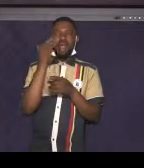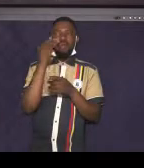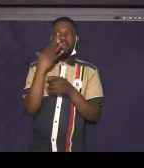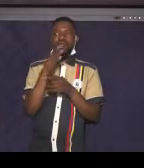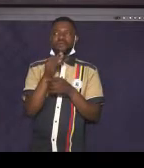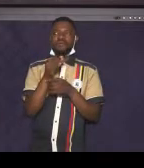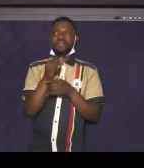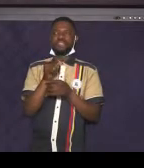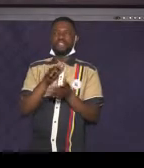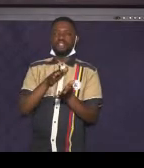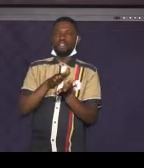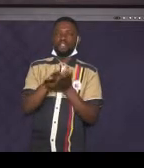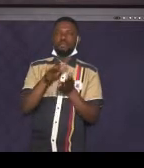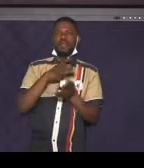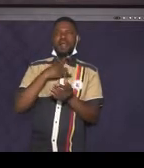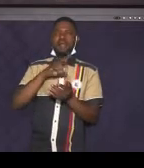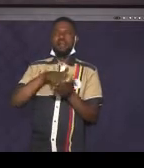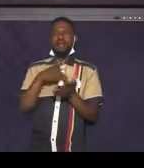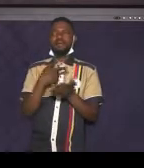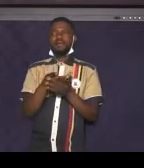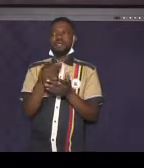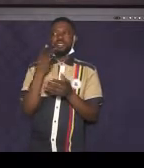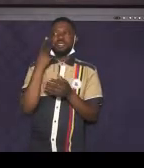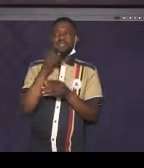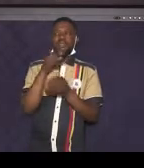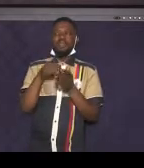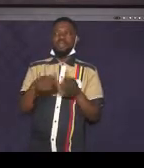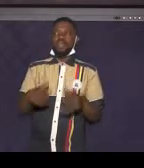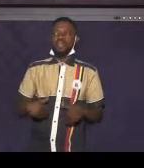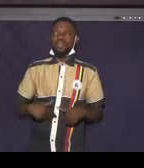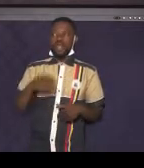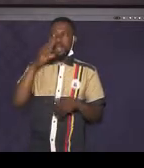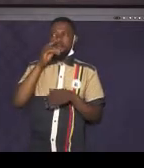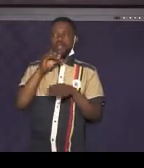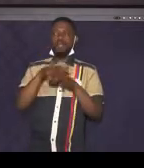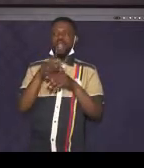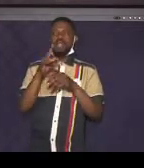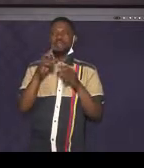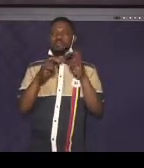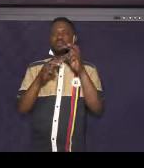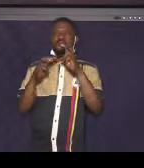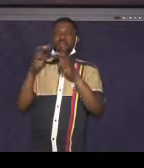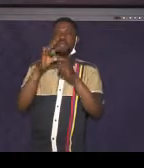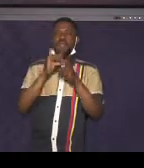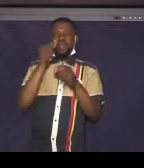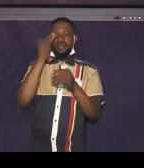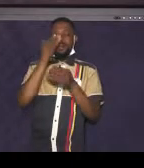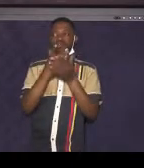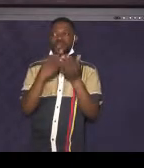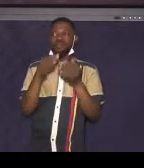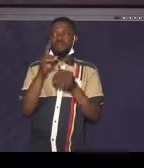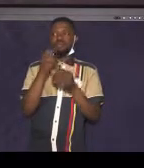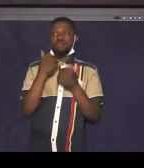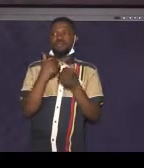trips and falls. Say this young man on the staircase. I know some of you had